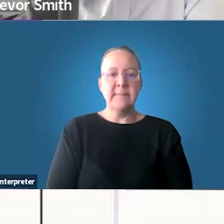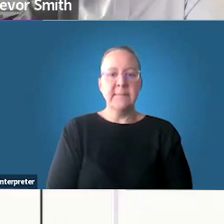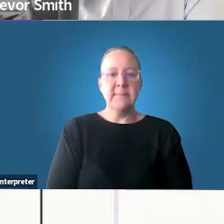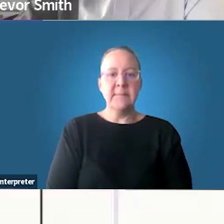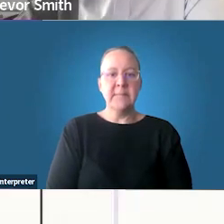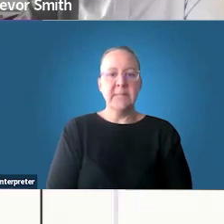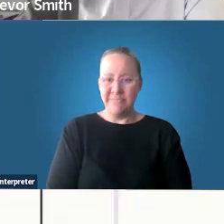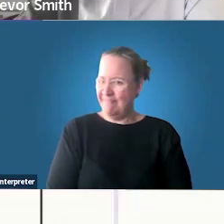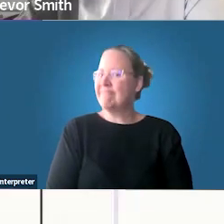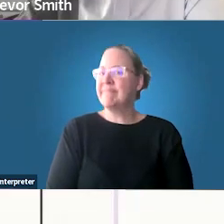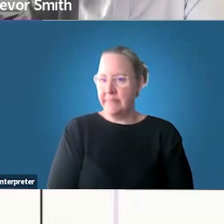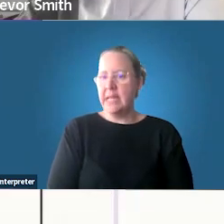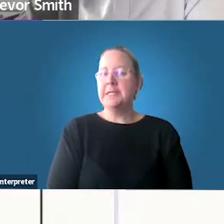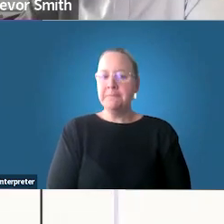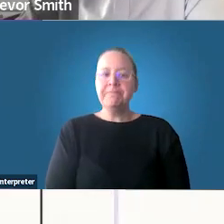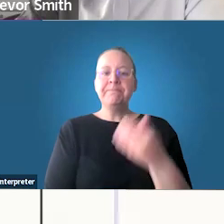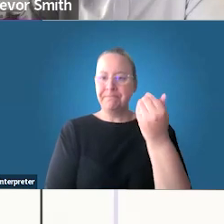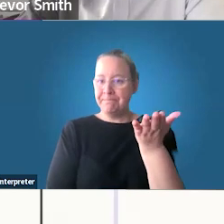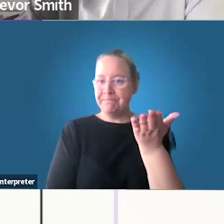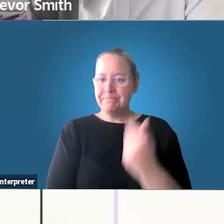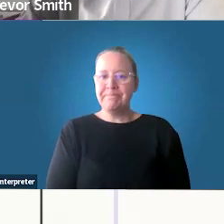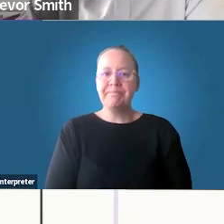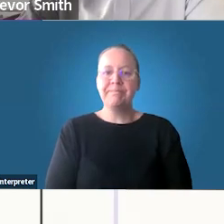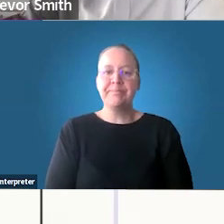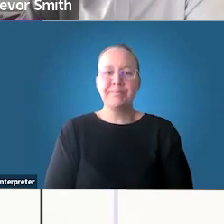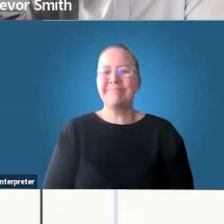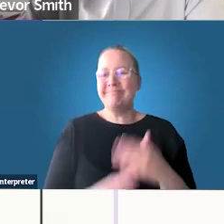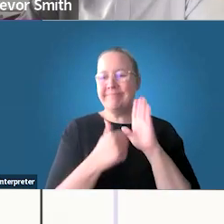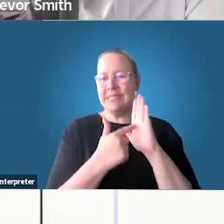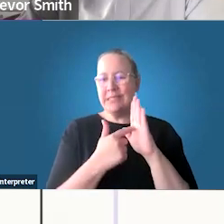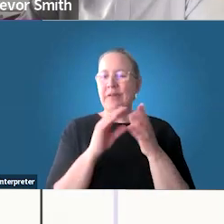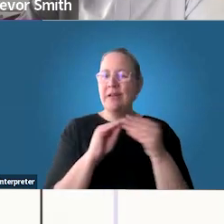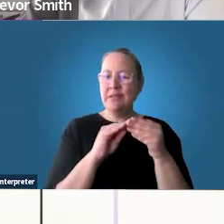And so, yeah, just really quickly wanting to just give some examples